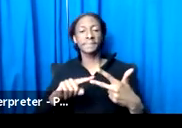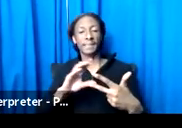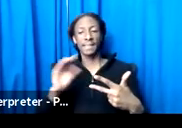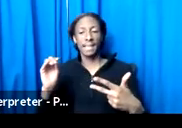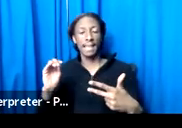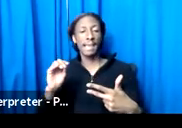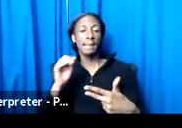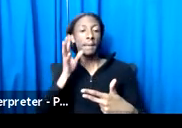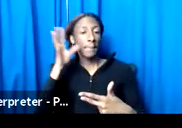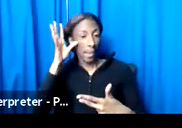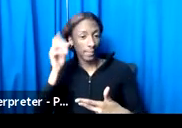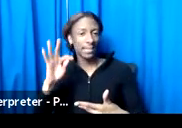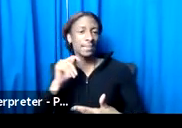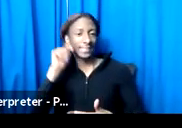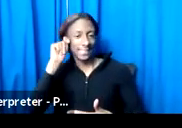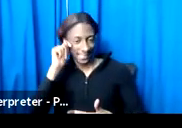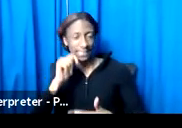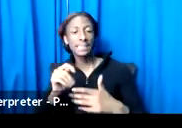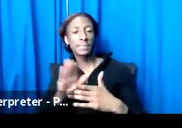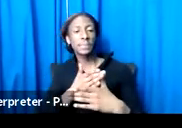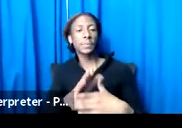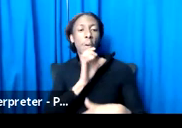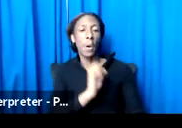parents of teens between 12 and 17.